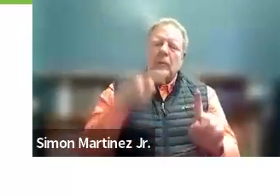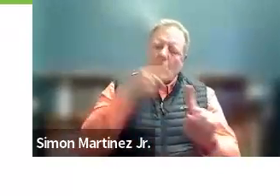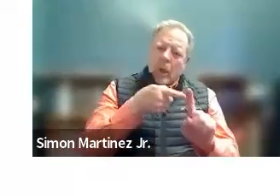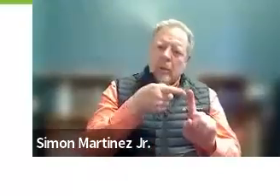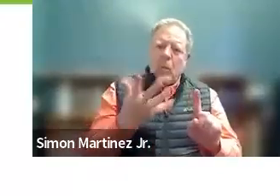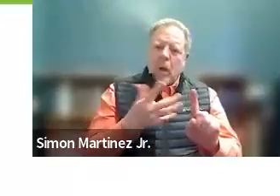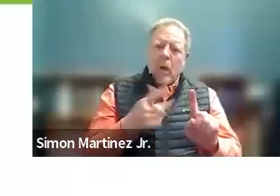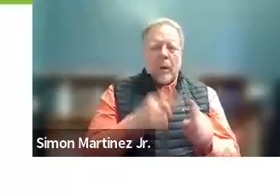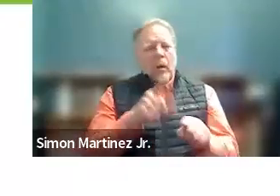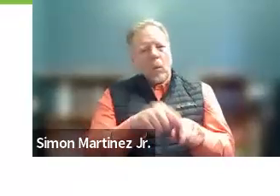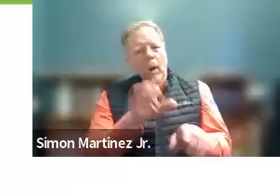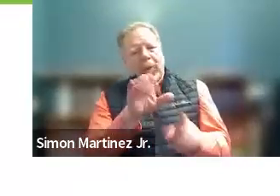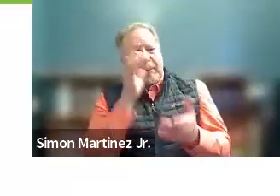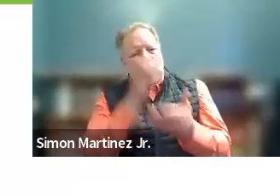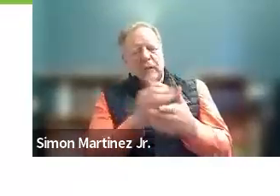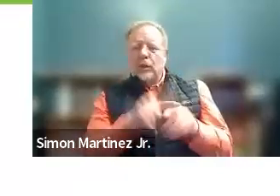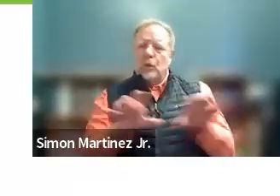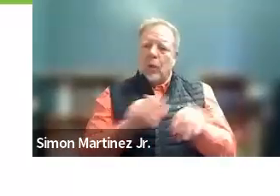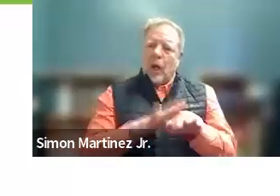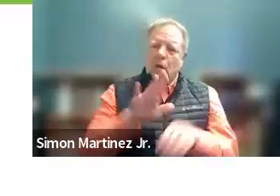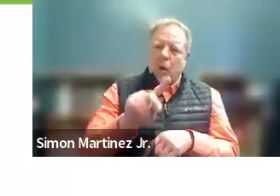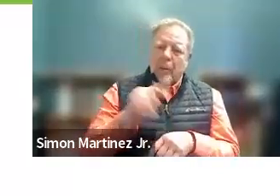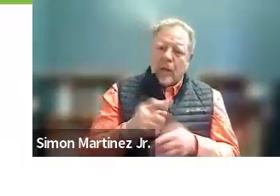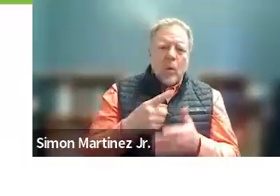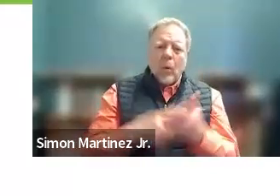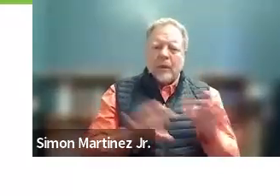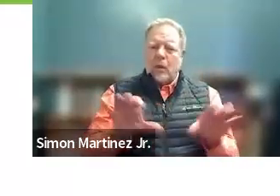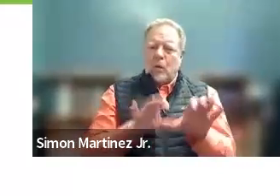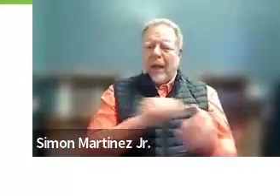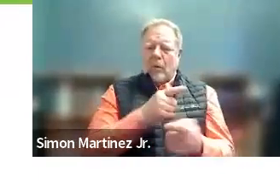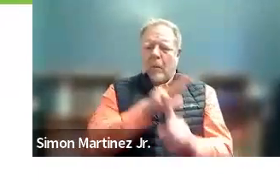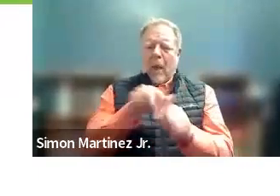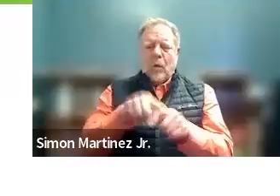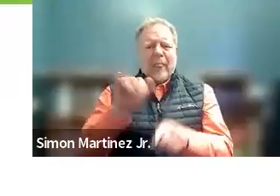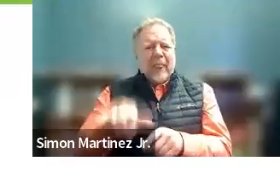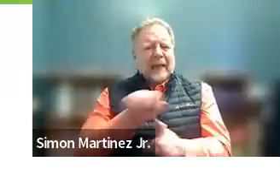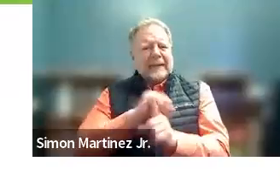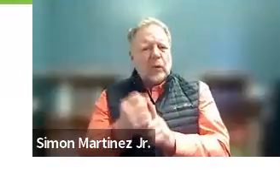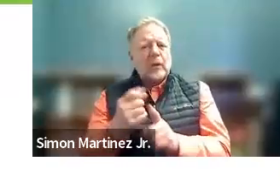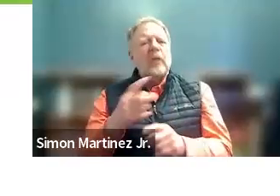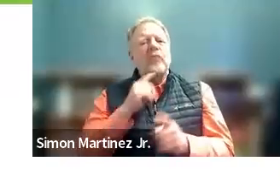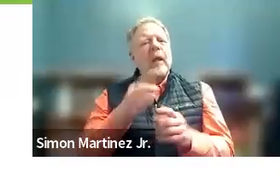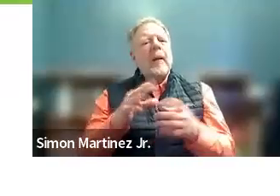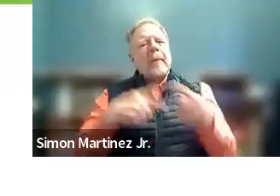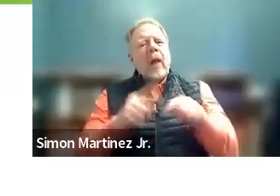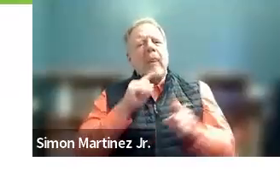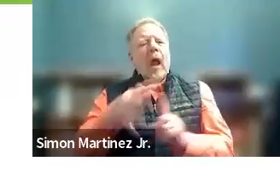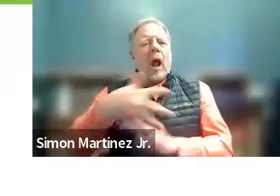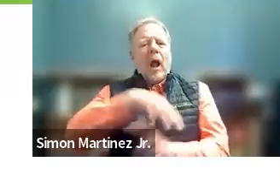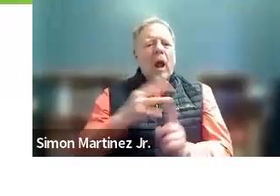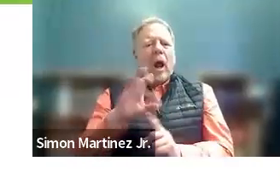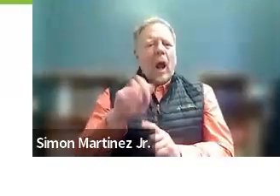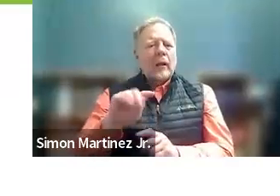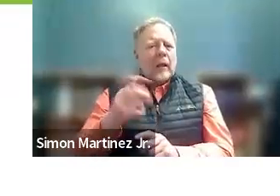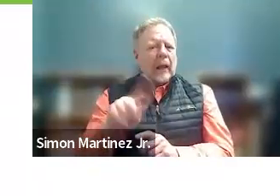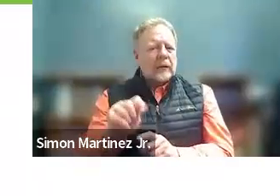this image doing on your page in this particular situation? It's really a lot about context. Um, you